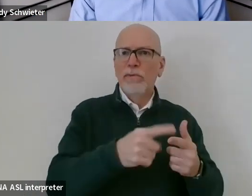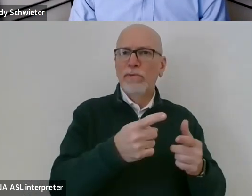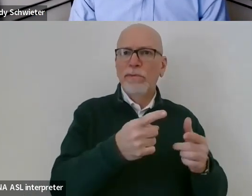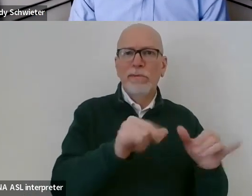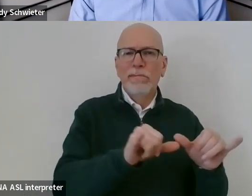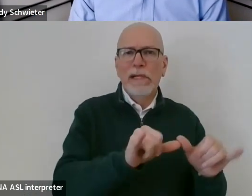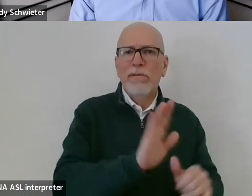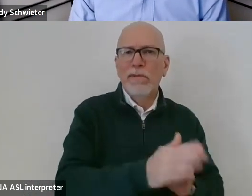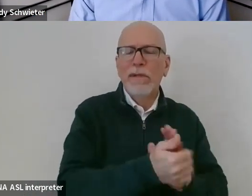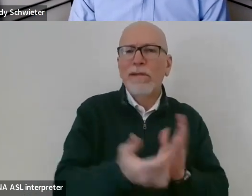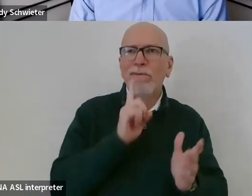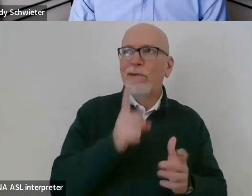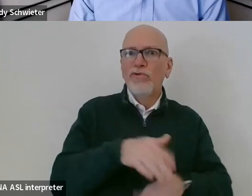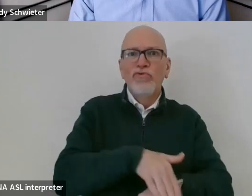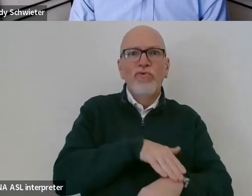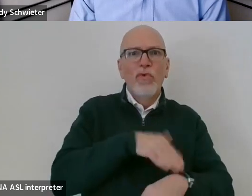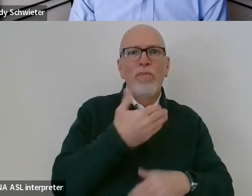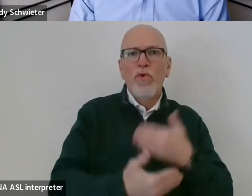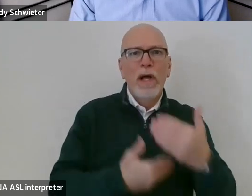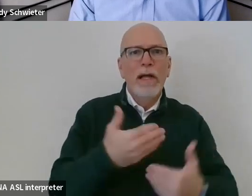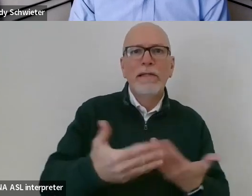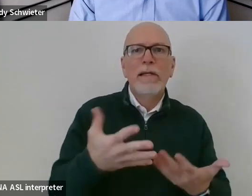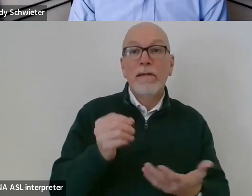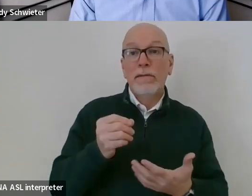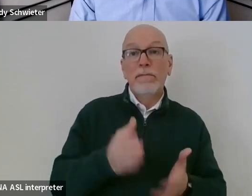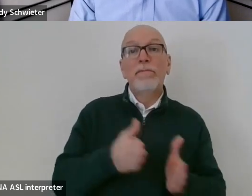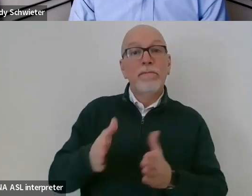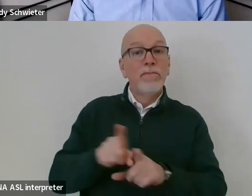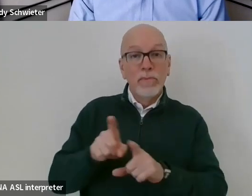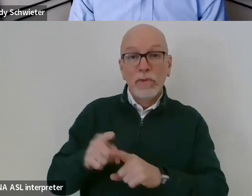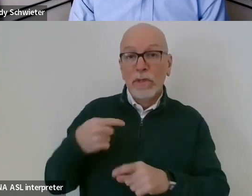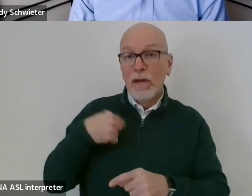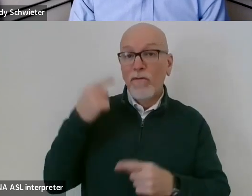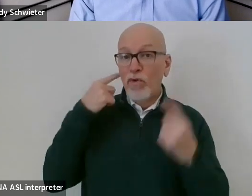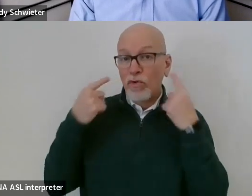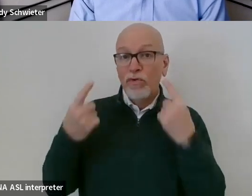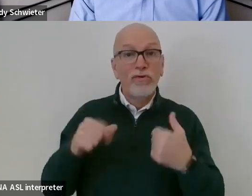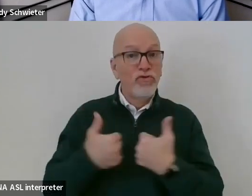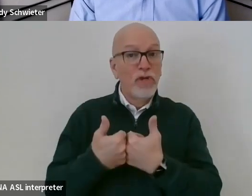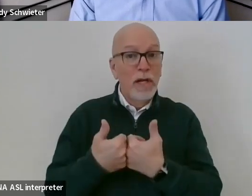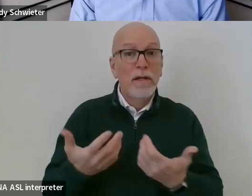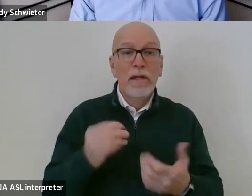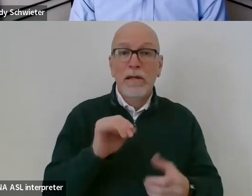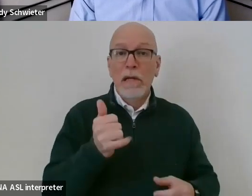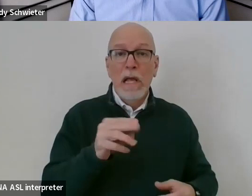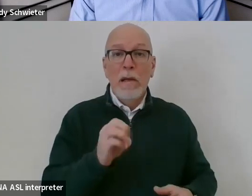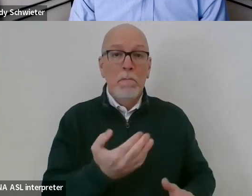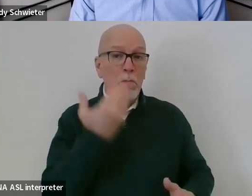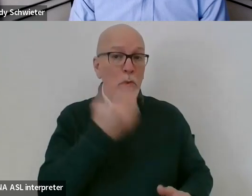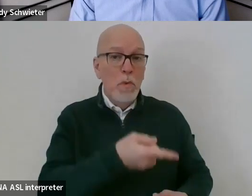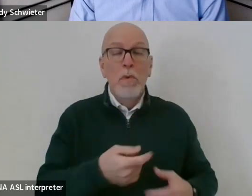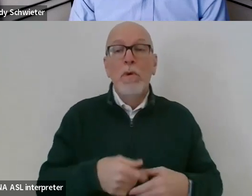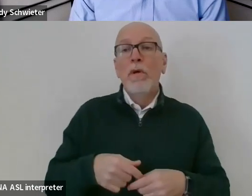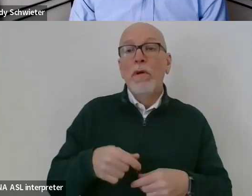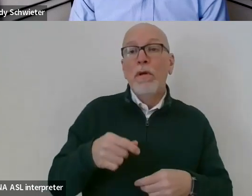slow moving process. And then I've also heard the challenge, and Jaime, you can step in after me